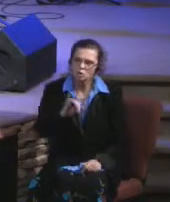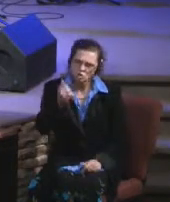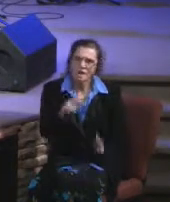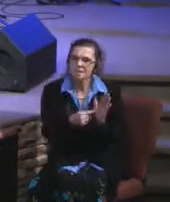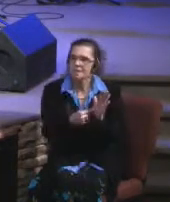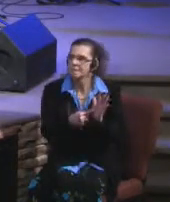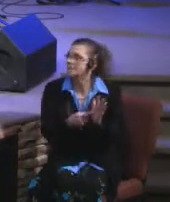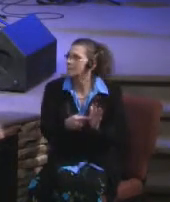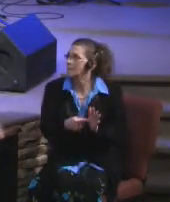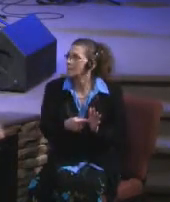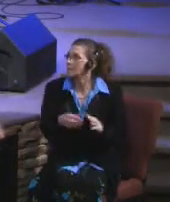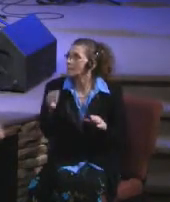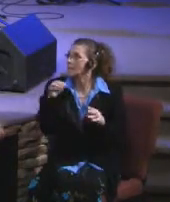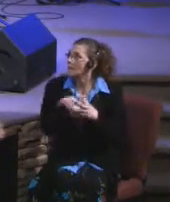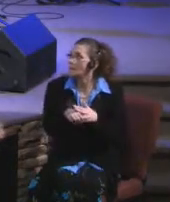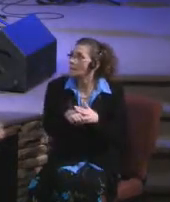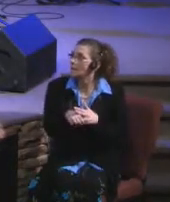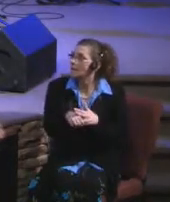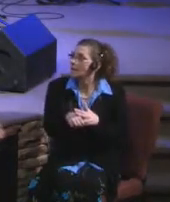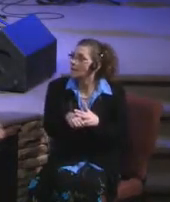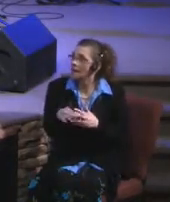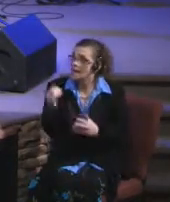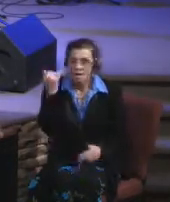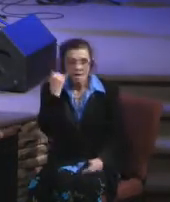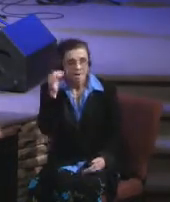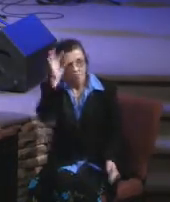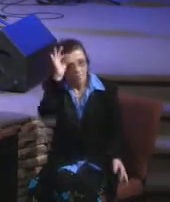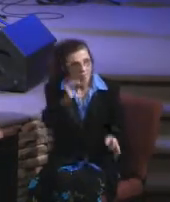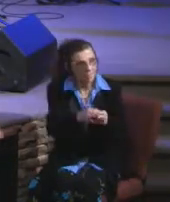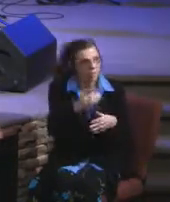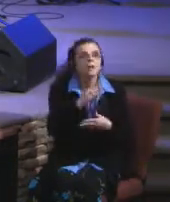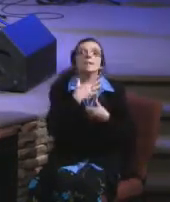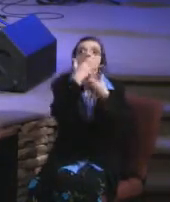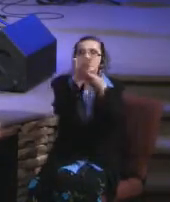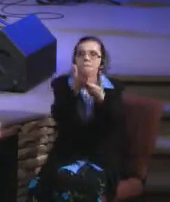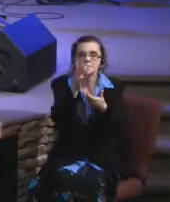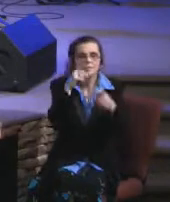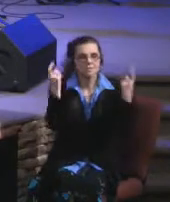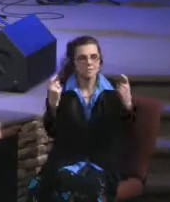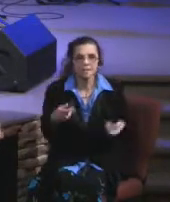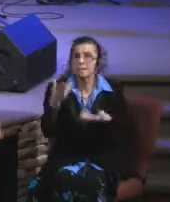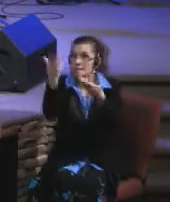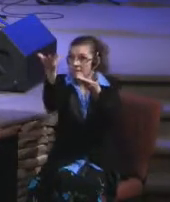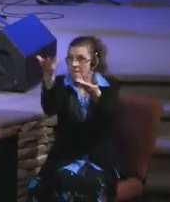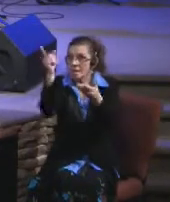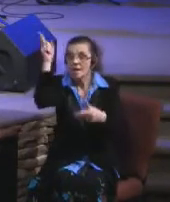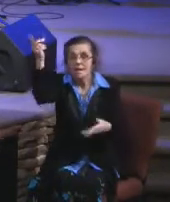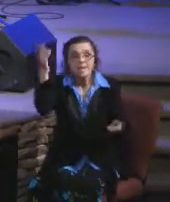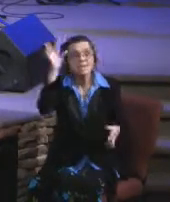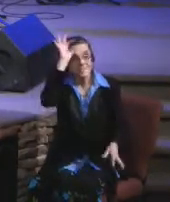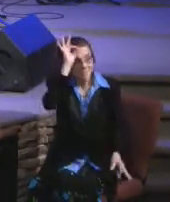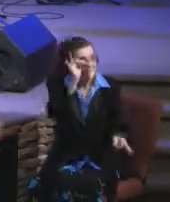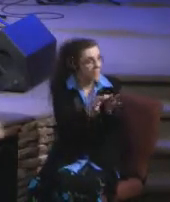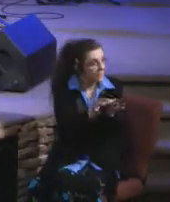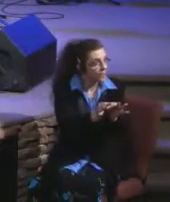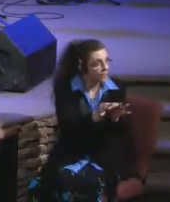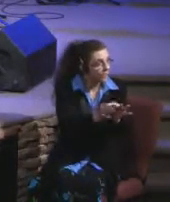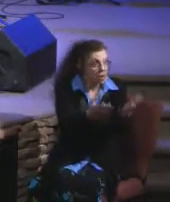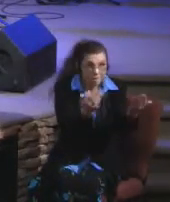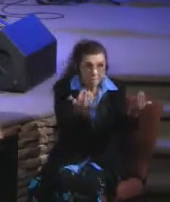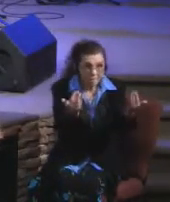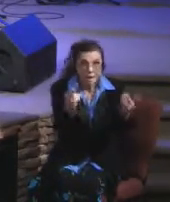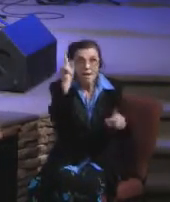this through the inspiration of the Holy Ghost in 1 John 1:9. He said, if we're faithful to confess our sins to him or our faults to him, he's faithful. Come